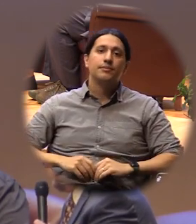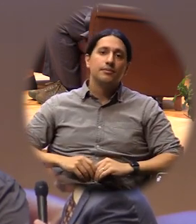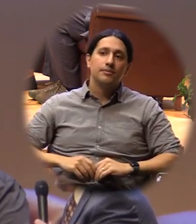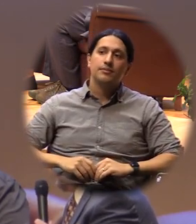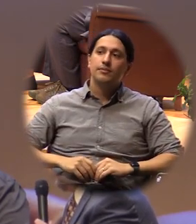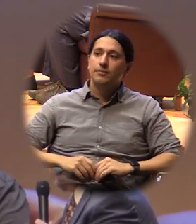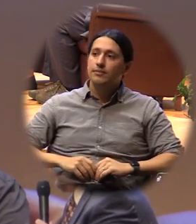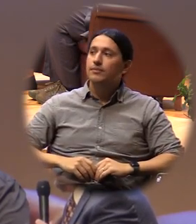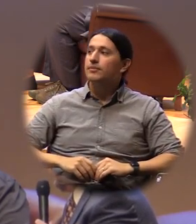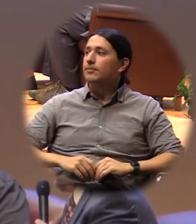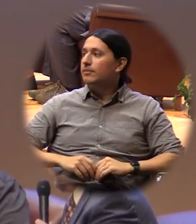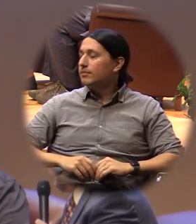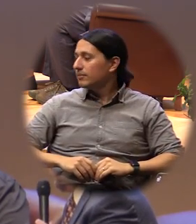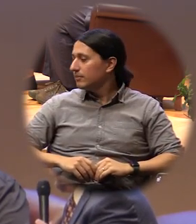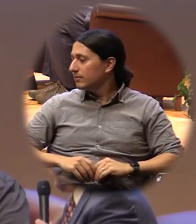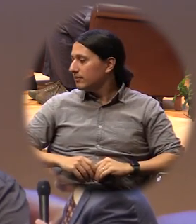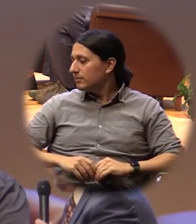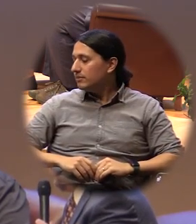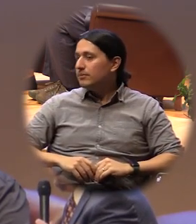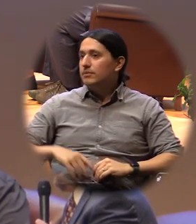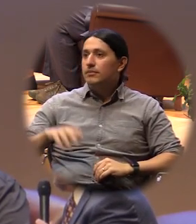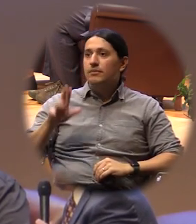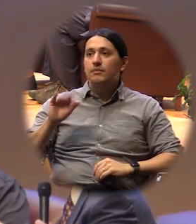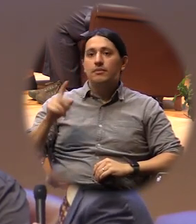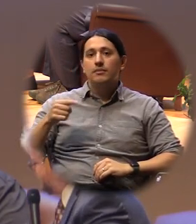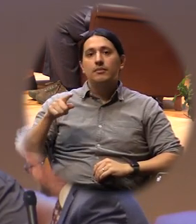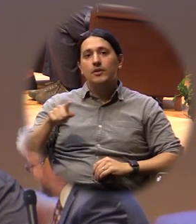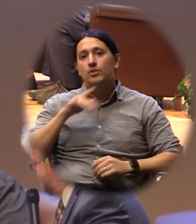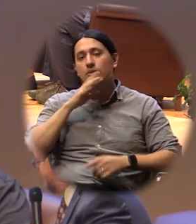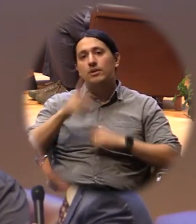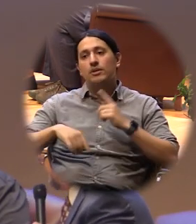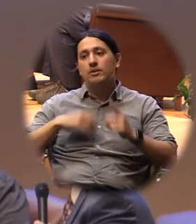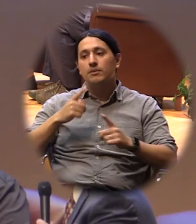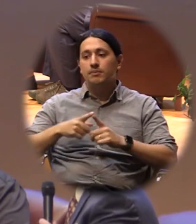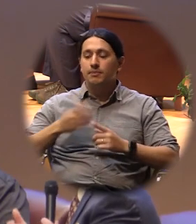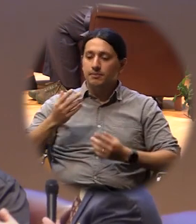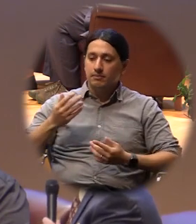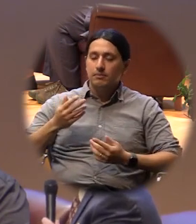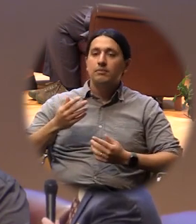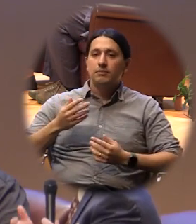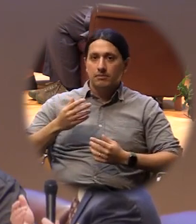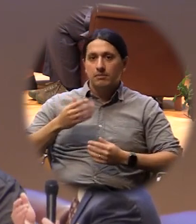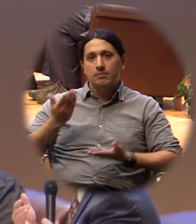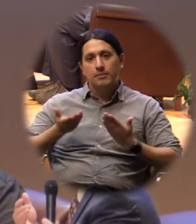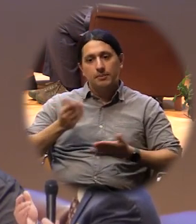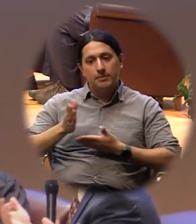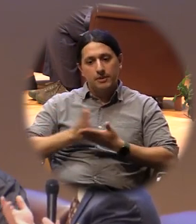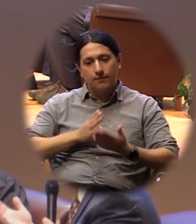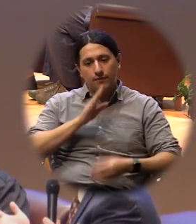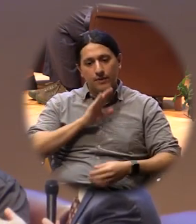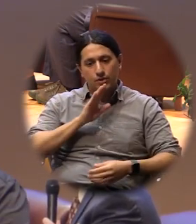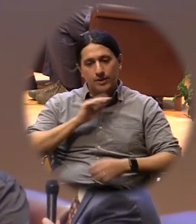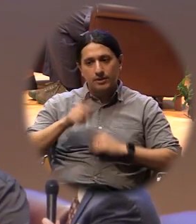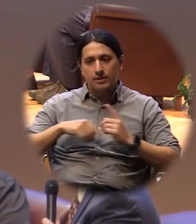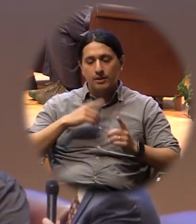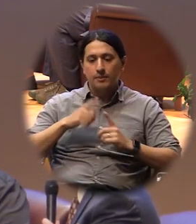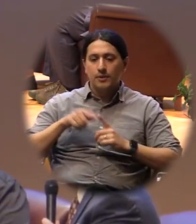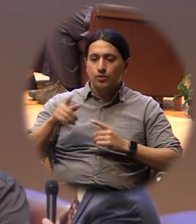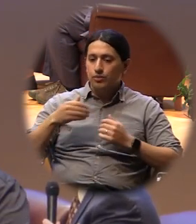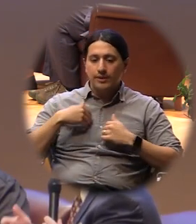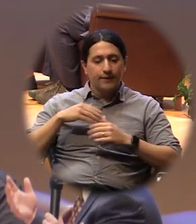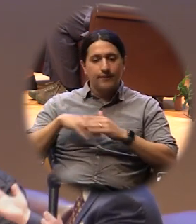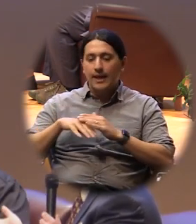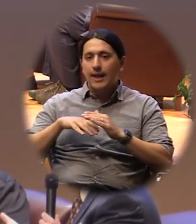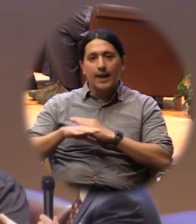And August, you had talked about, you know, maybe to read into your comments, maybe some frustration that, like, you didn't have access